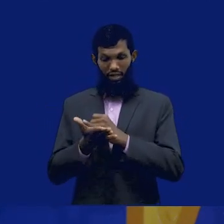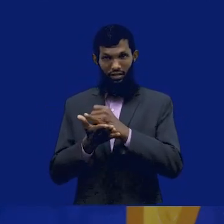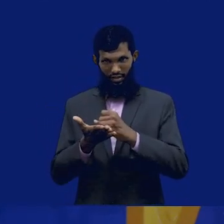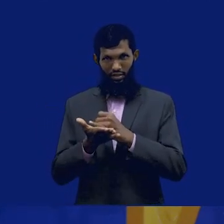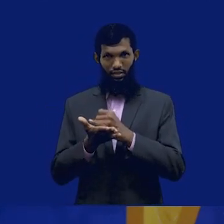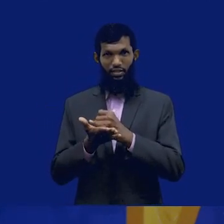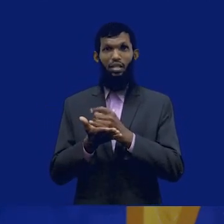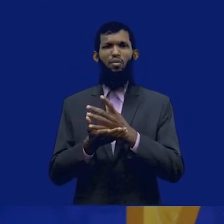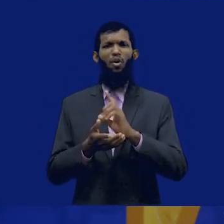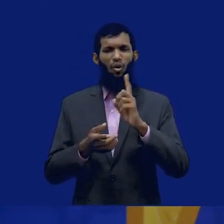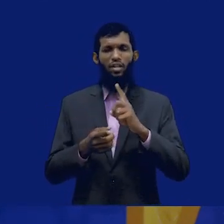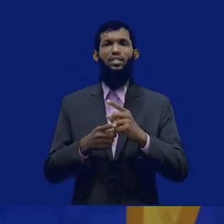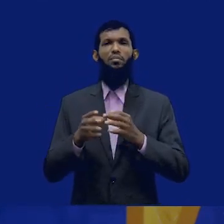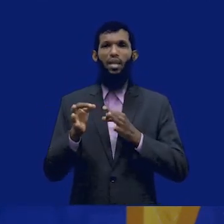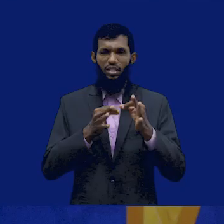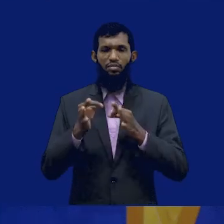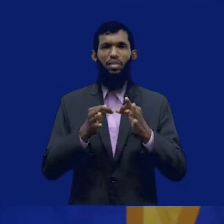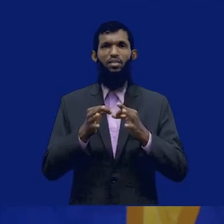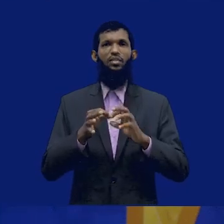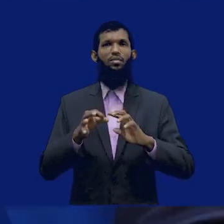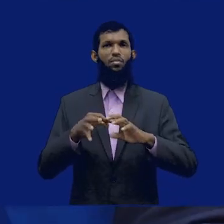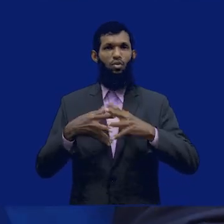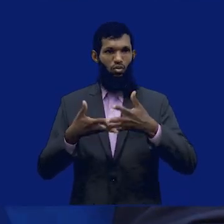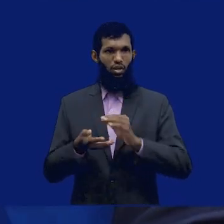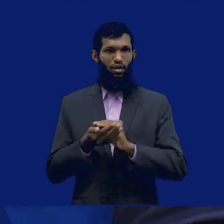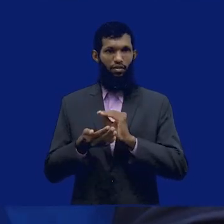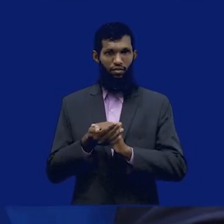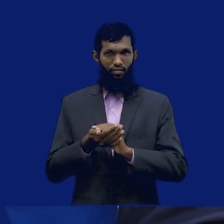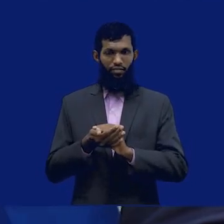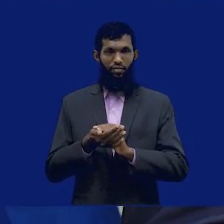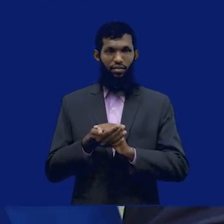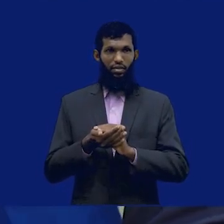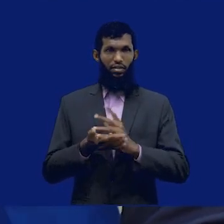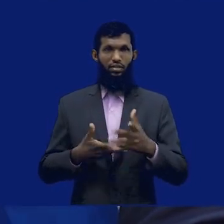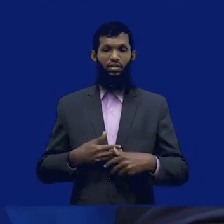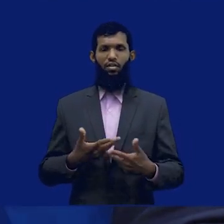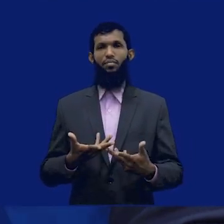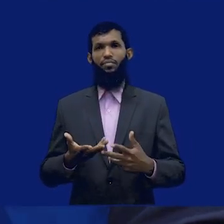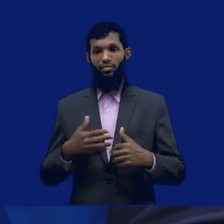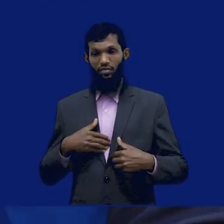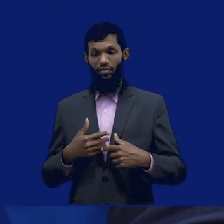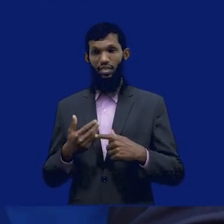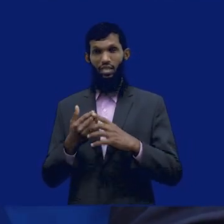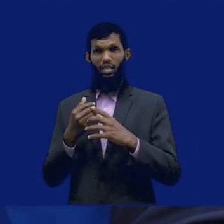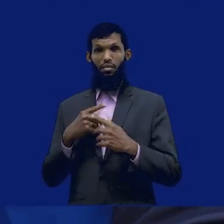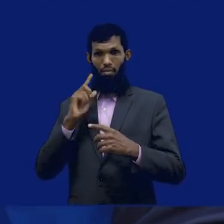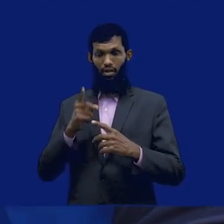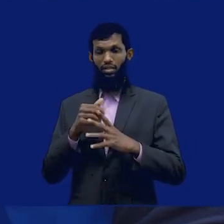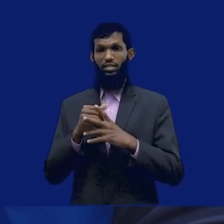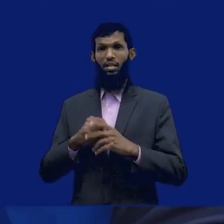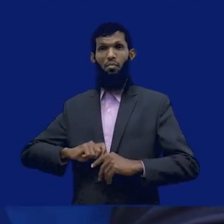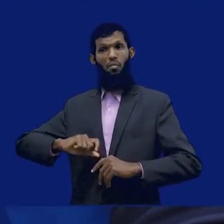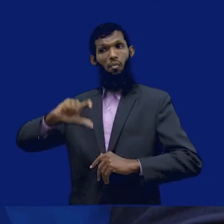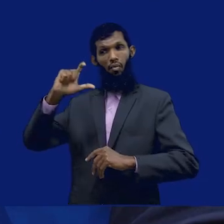Allah subhanahu wa ta'ala informs us that it is the money that must be taken from the